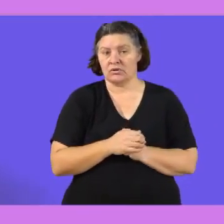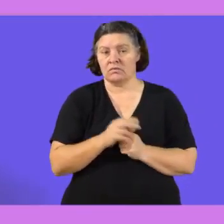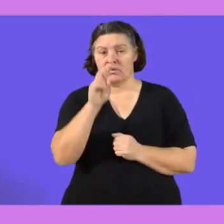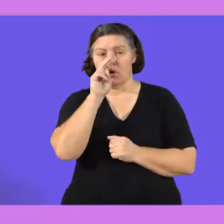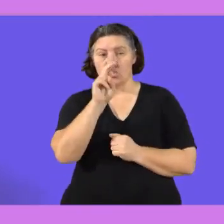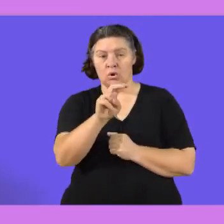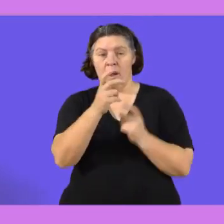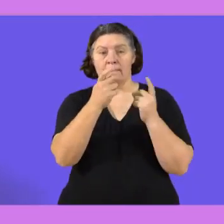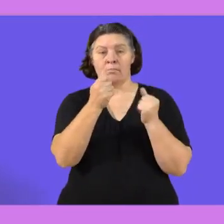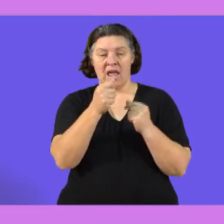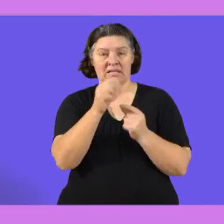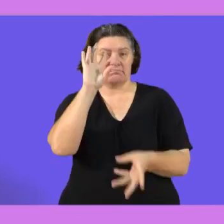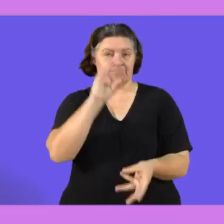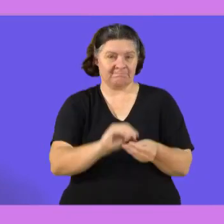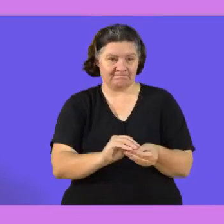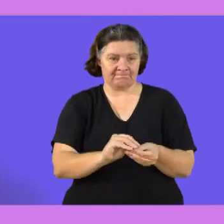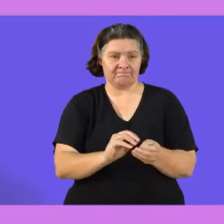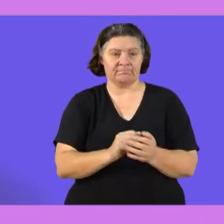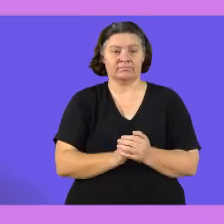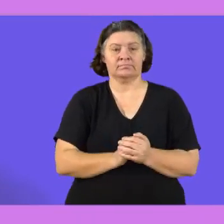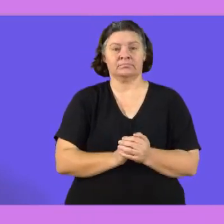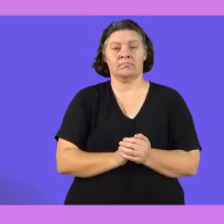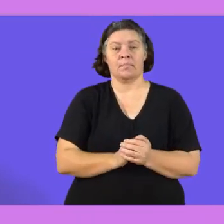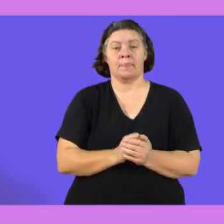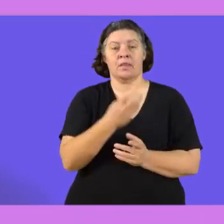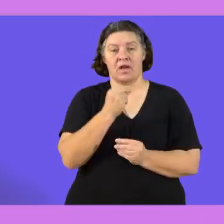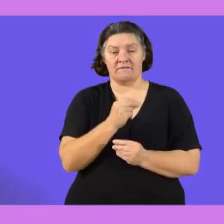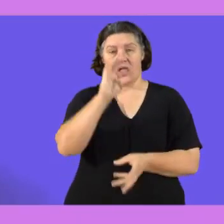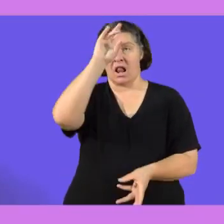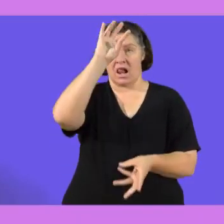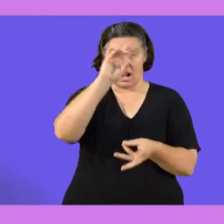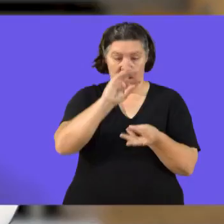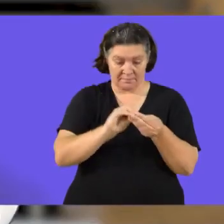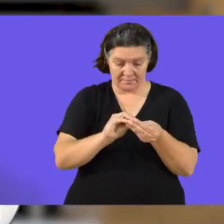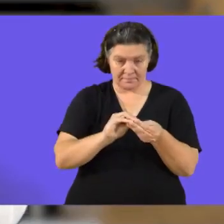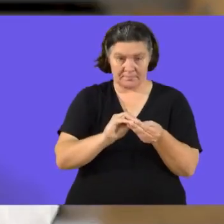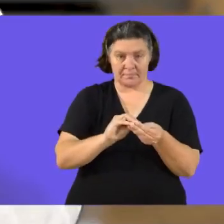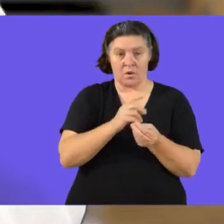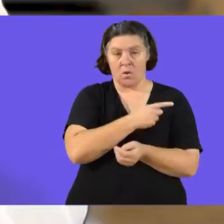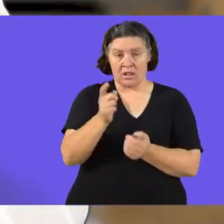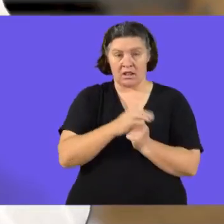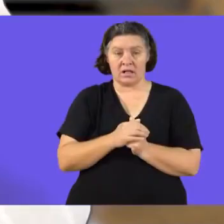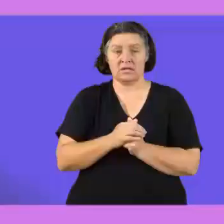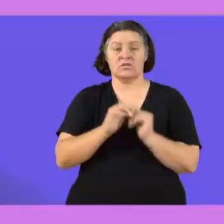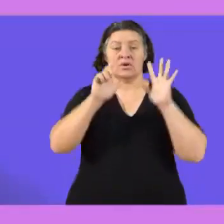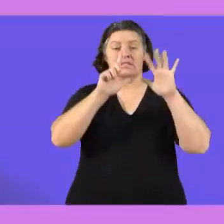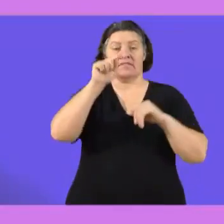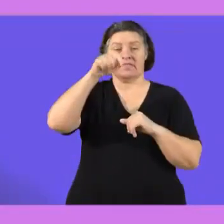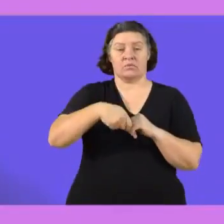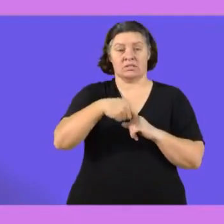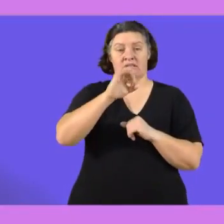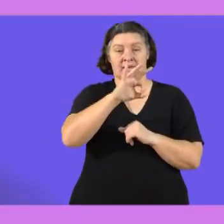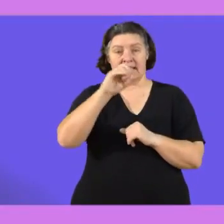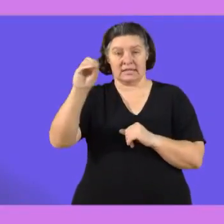So I look at the price, all of this here, okay? So meaning I have to add all of that together. So therefore I'll take